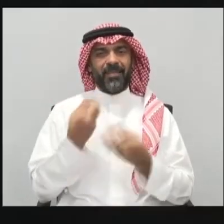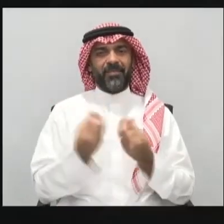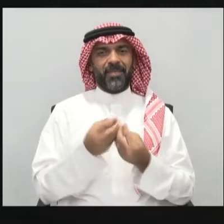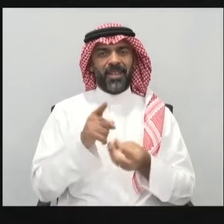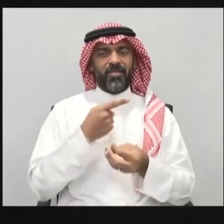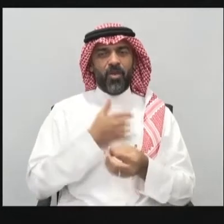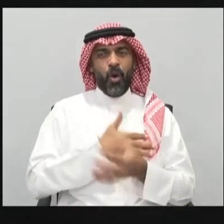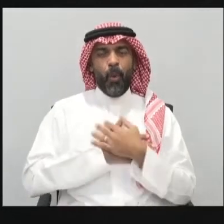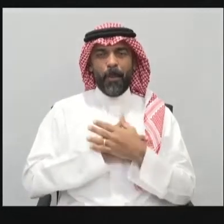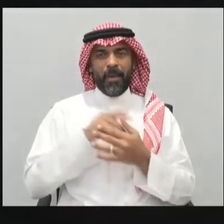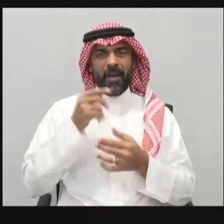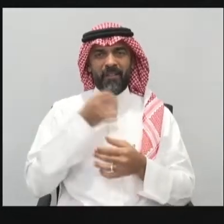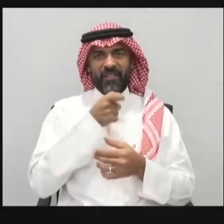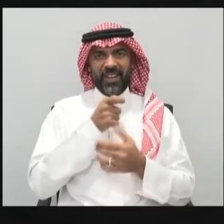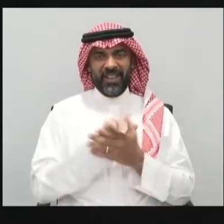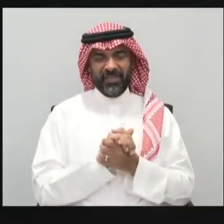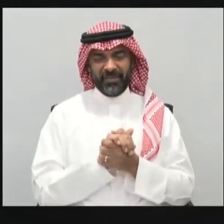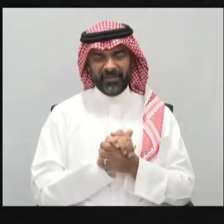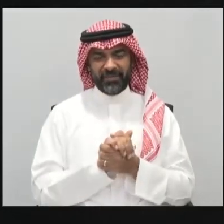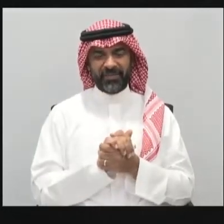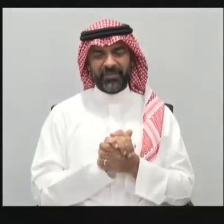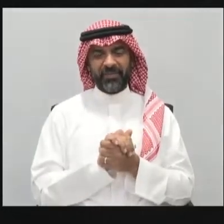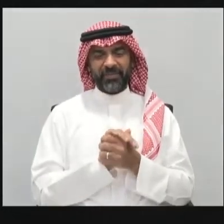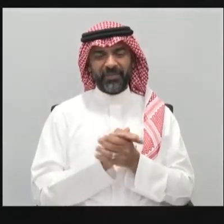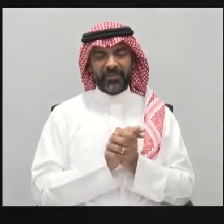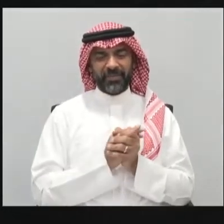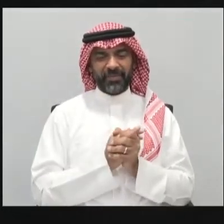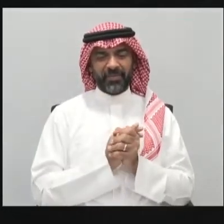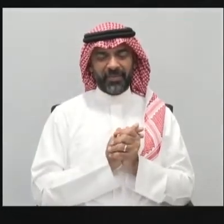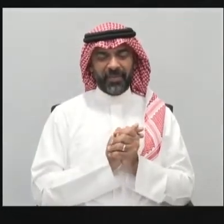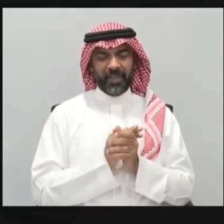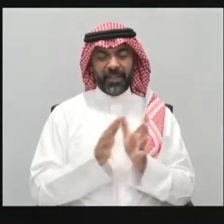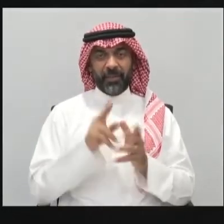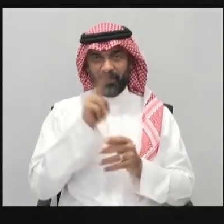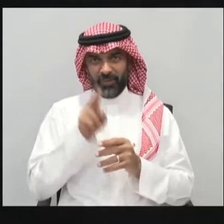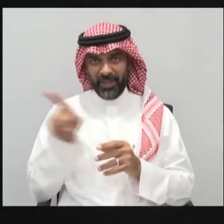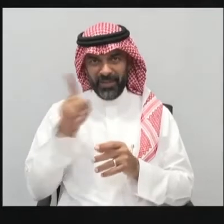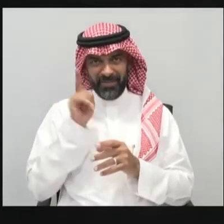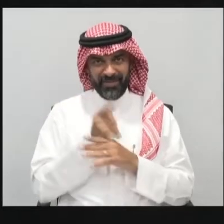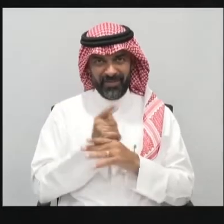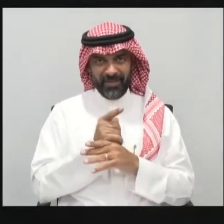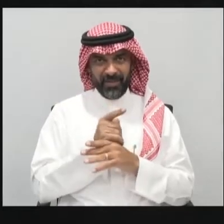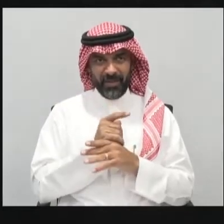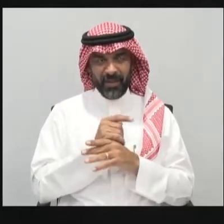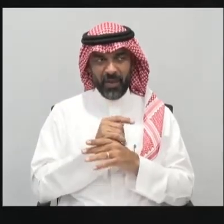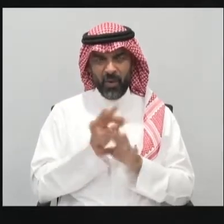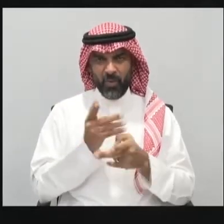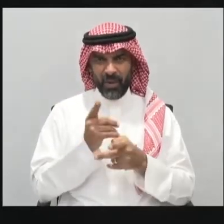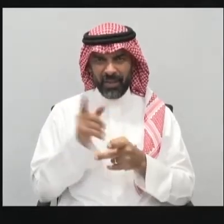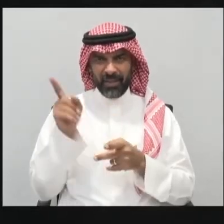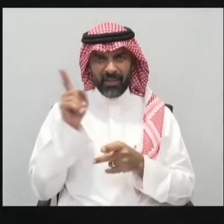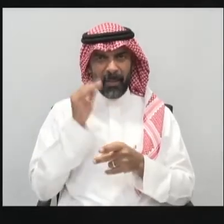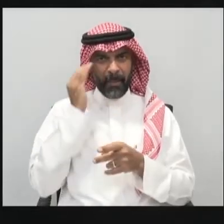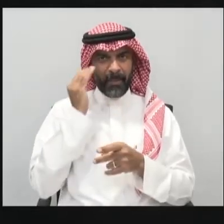Okay. So what day of the week does Layla really like? Did you pick up on the name of the day?